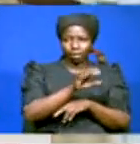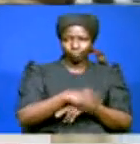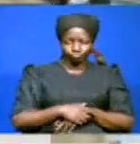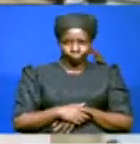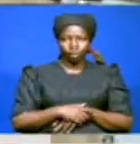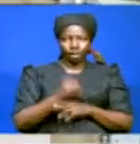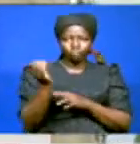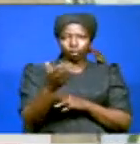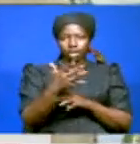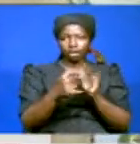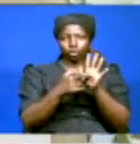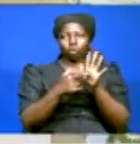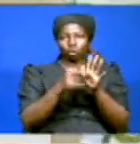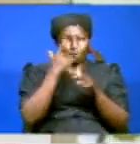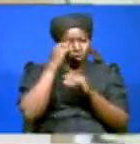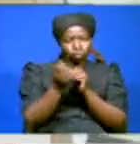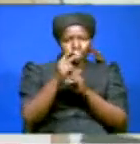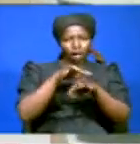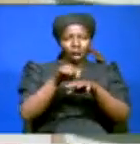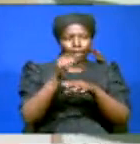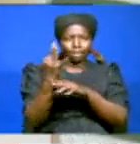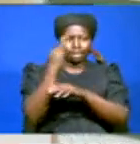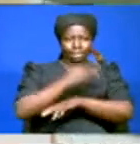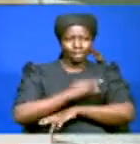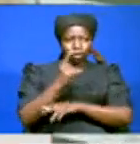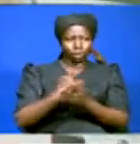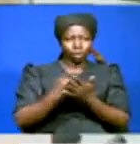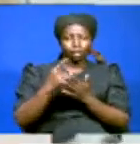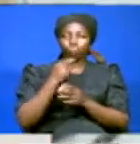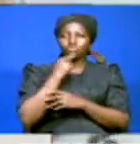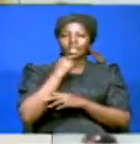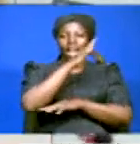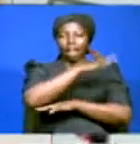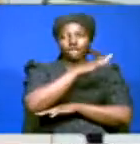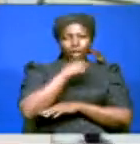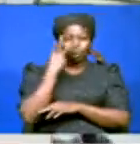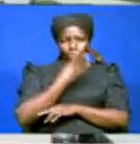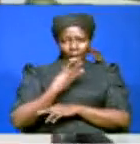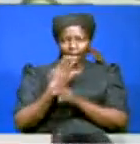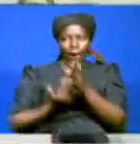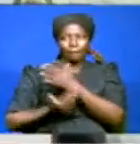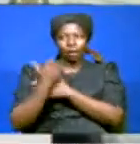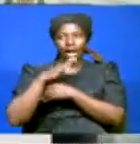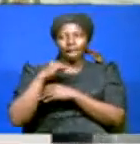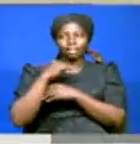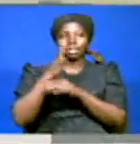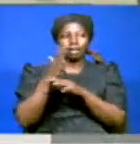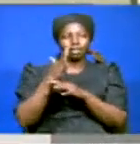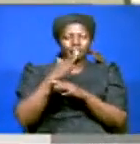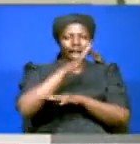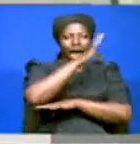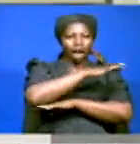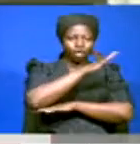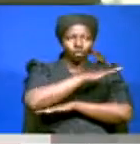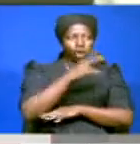12 hours on 3 days a week: Tuesday afternoon, Wednesday morning and afternoon sessions, and Thursday afternoon, both